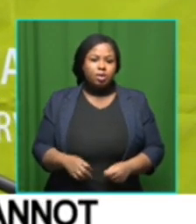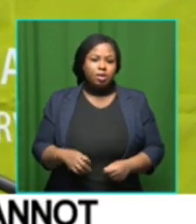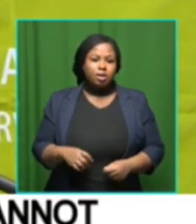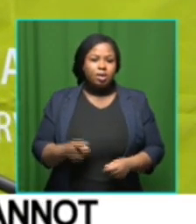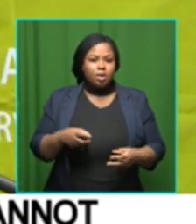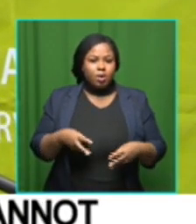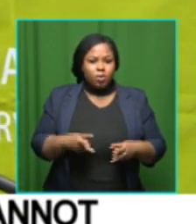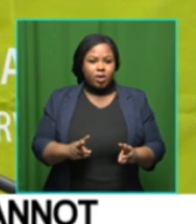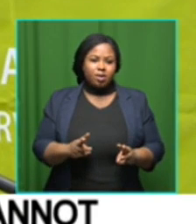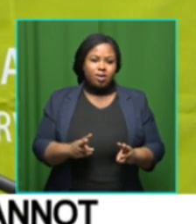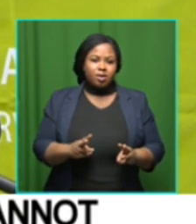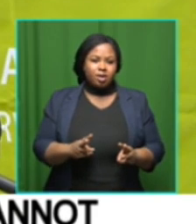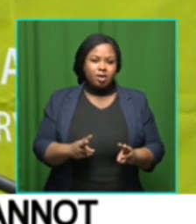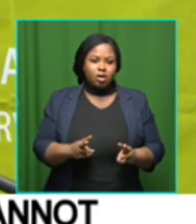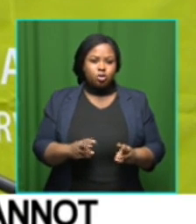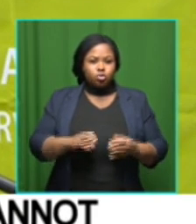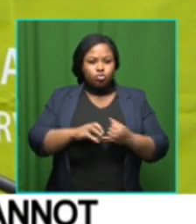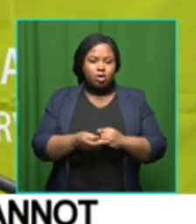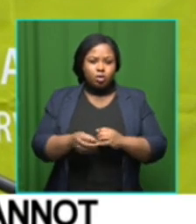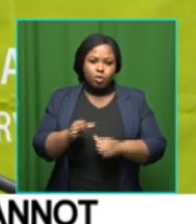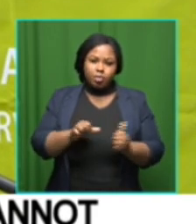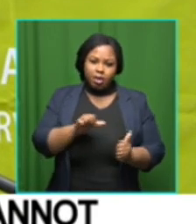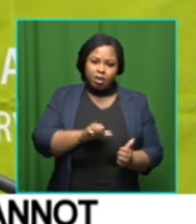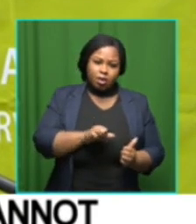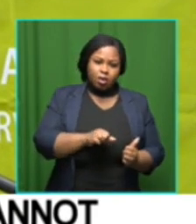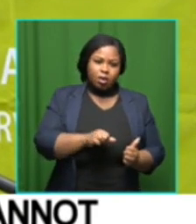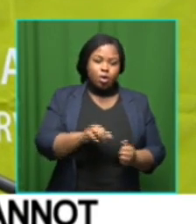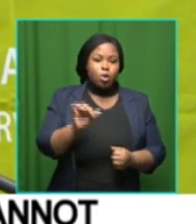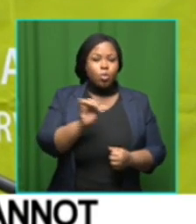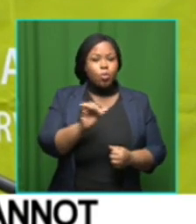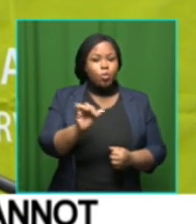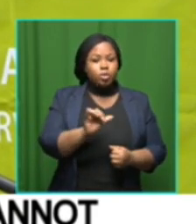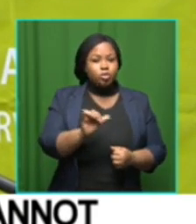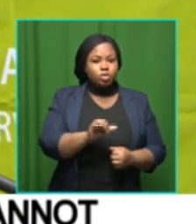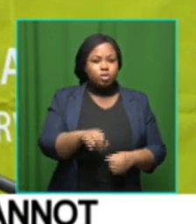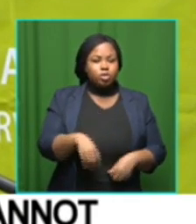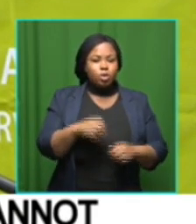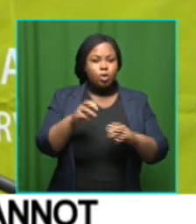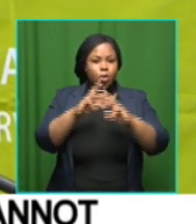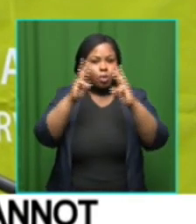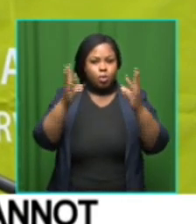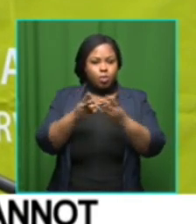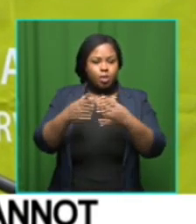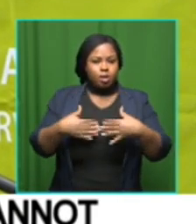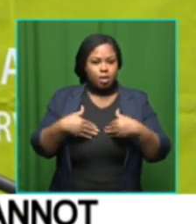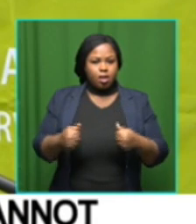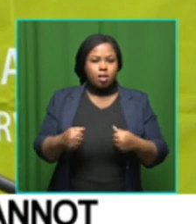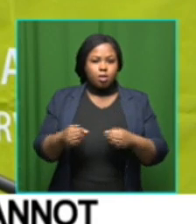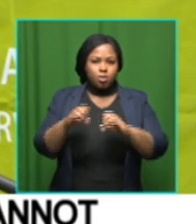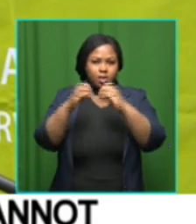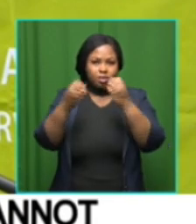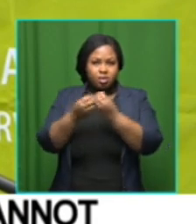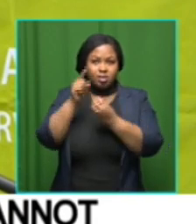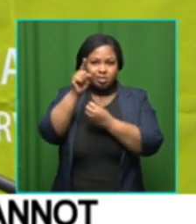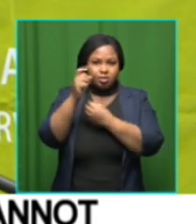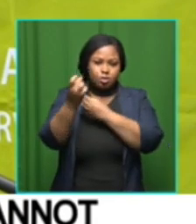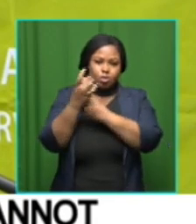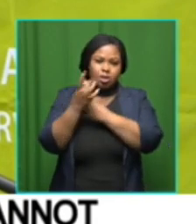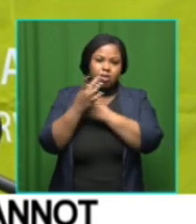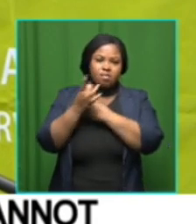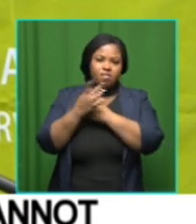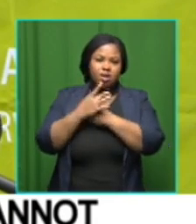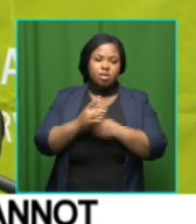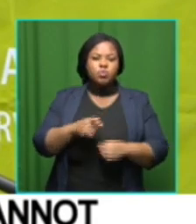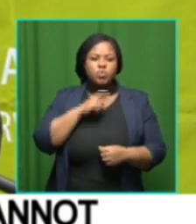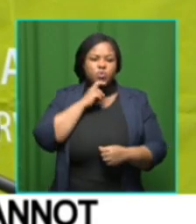Control-Alt-Delete, our default position always will be the World Health Organization advice on the usage of masks. But like we've said, that